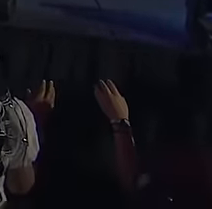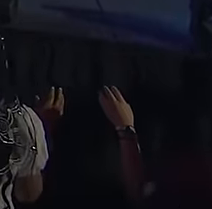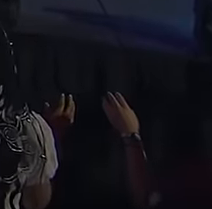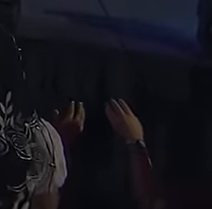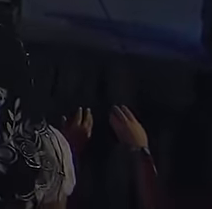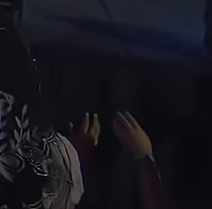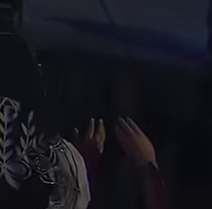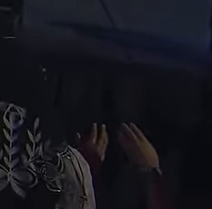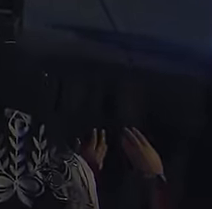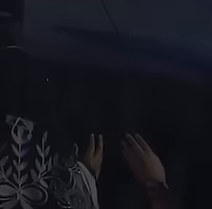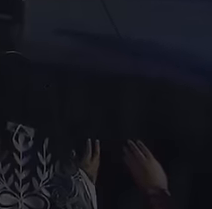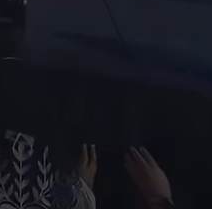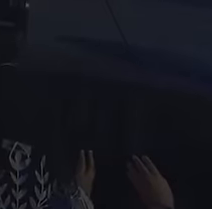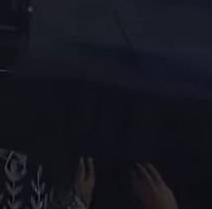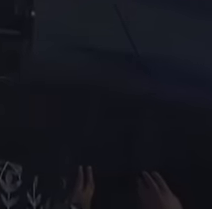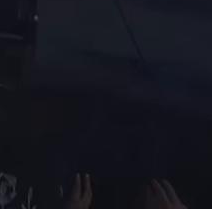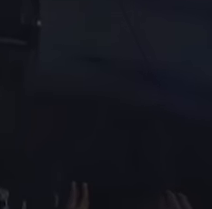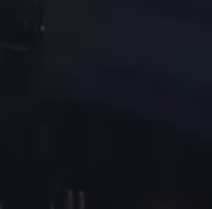for keeping me.